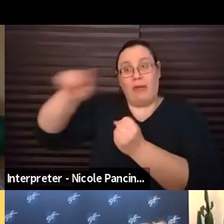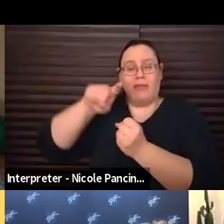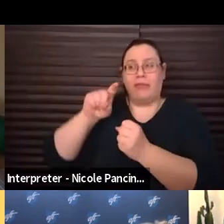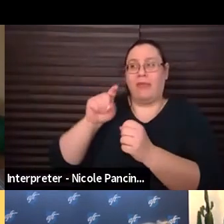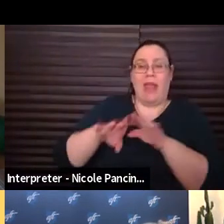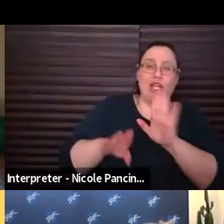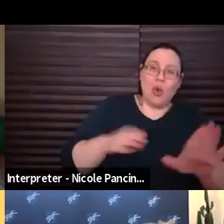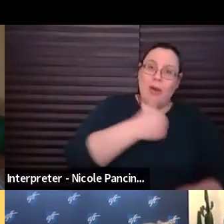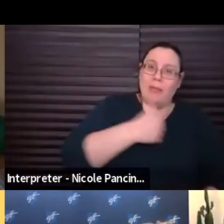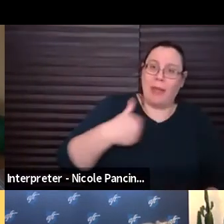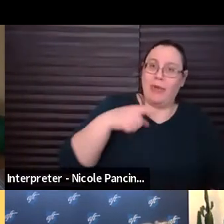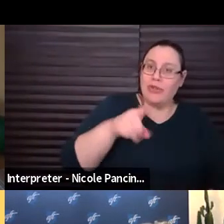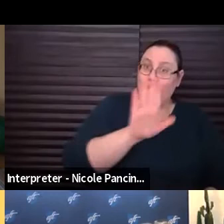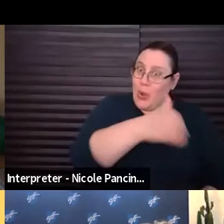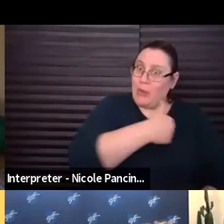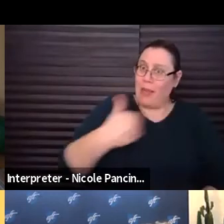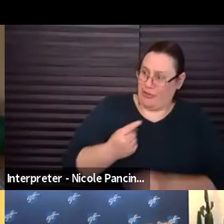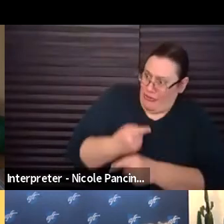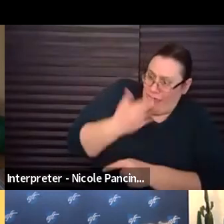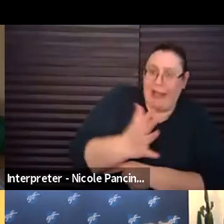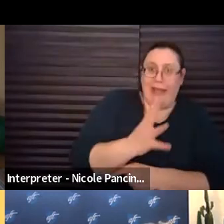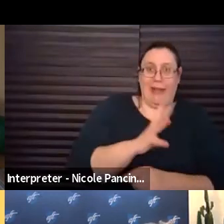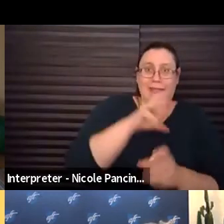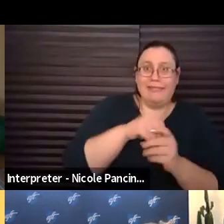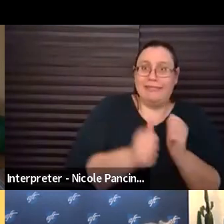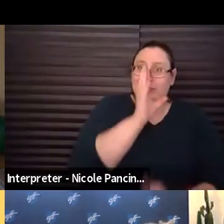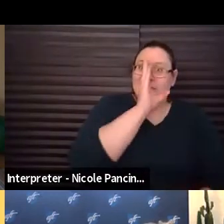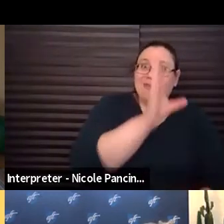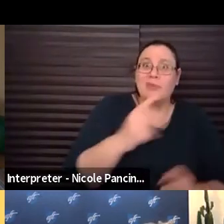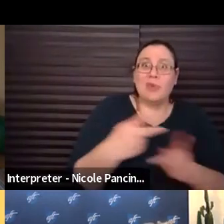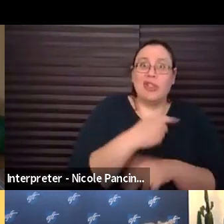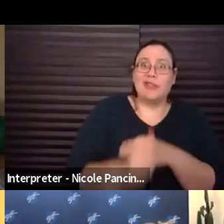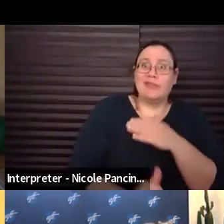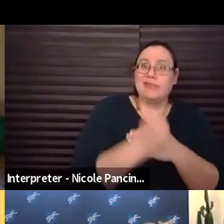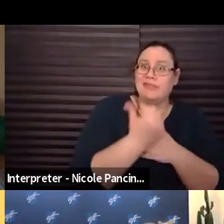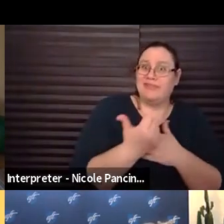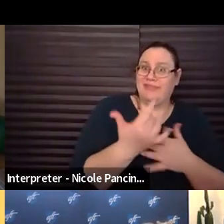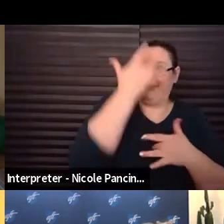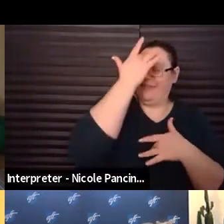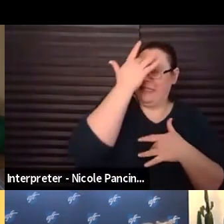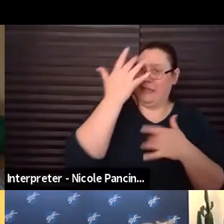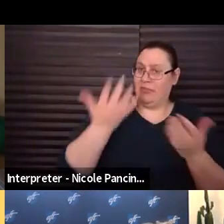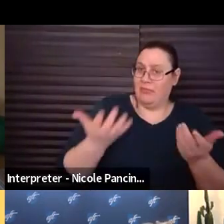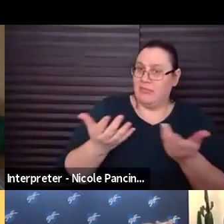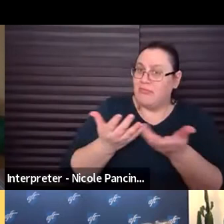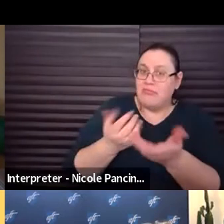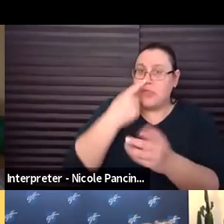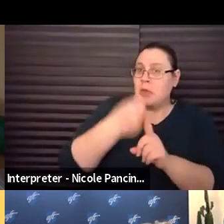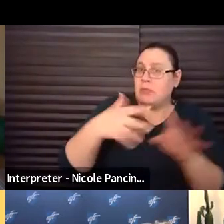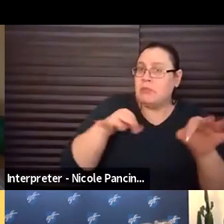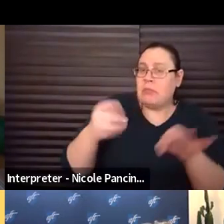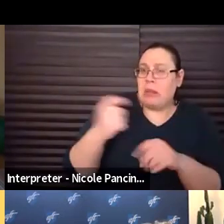are actually right on the front line and in the most danger of almost anybody, we might say. Maybe you could tell us a little bit about how